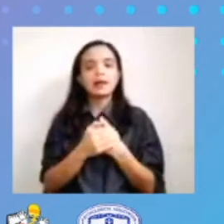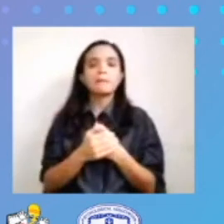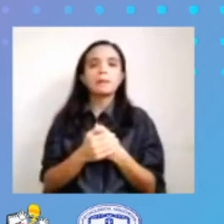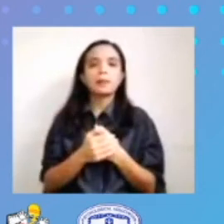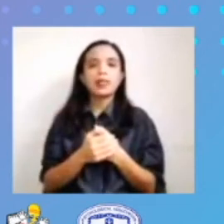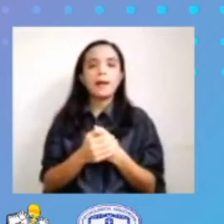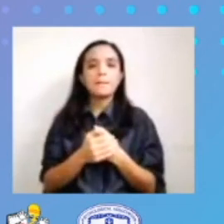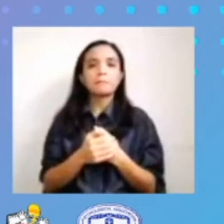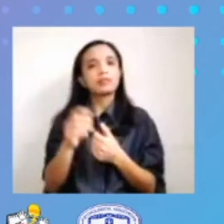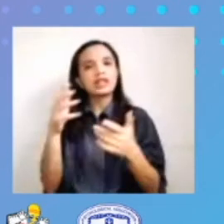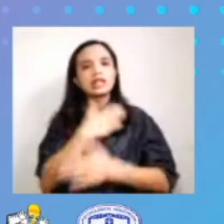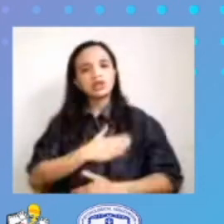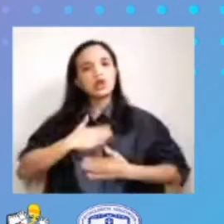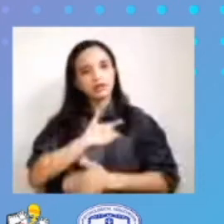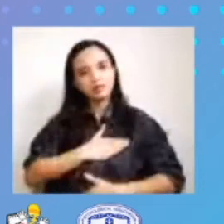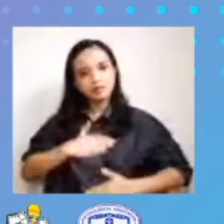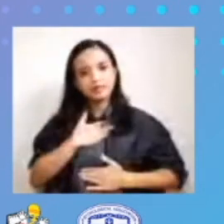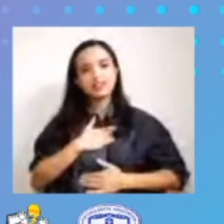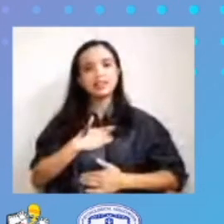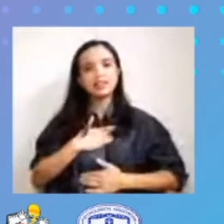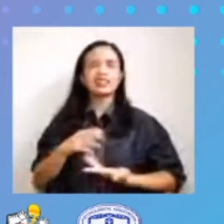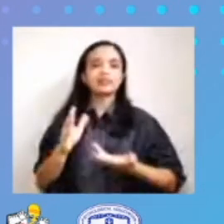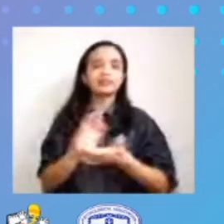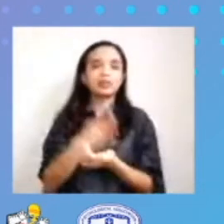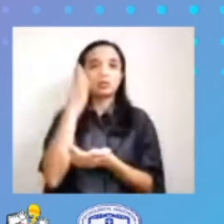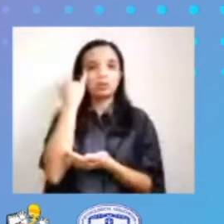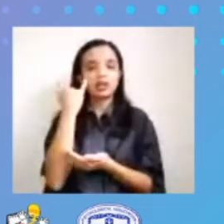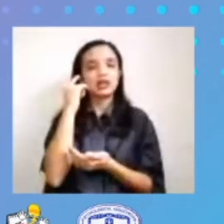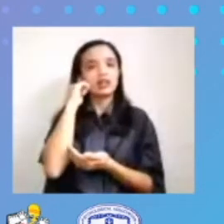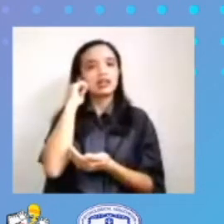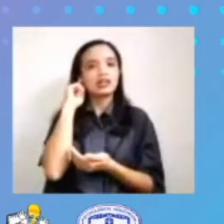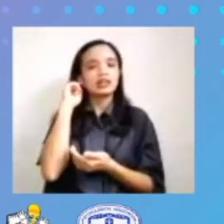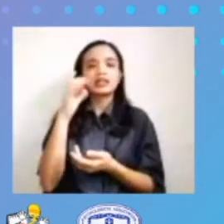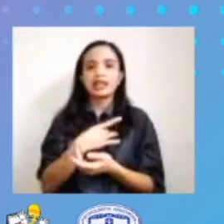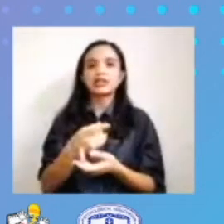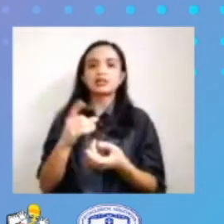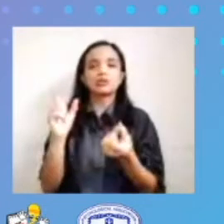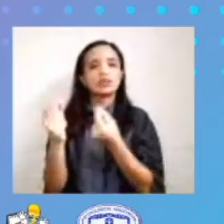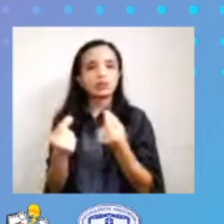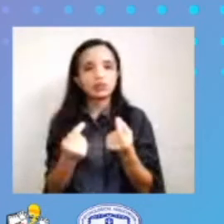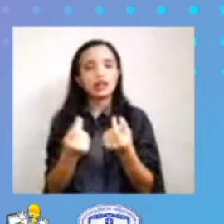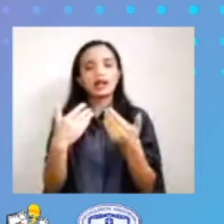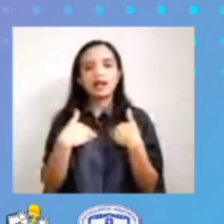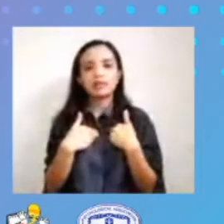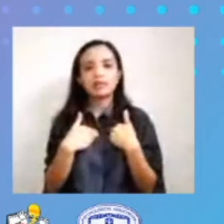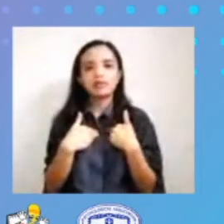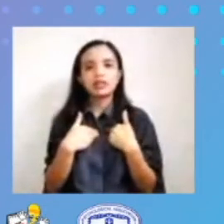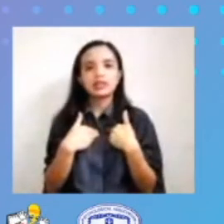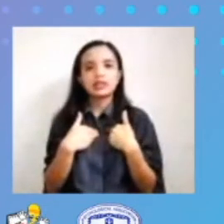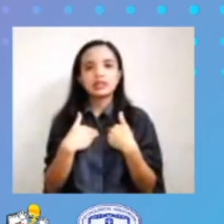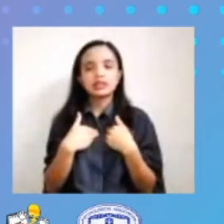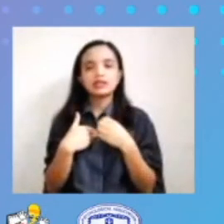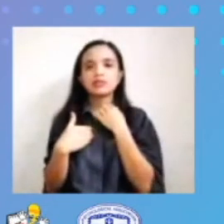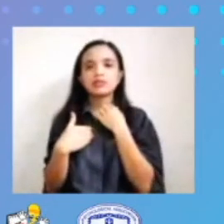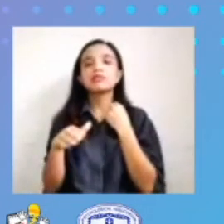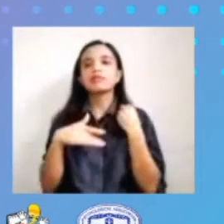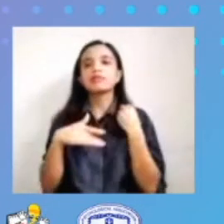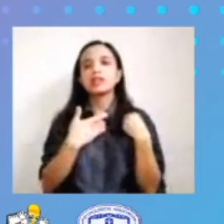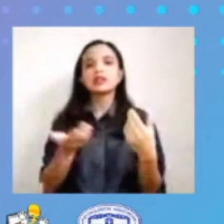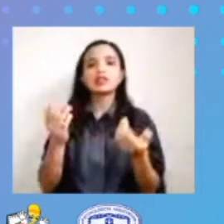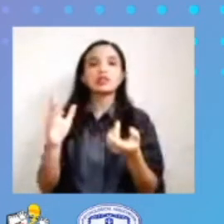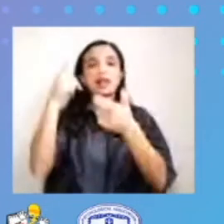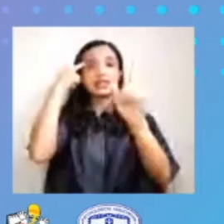that's something that I instilled in him then. So yeah. Shout out then to my dad. I got my athleticism from him. Oh,